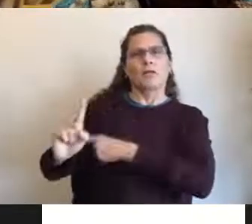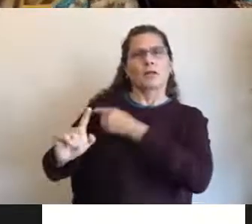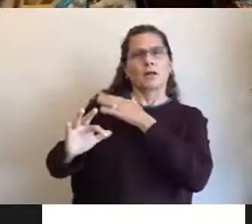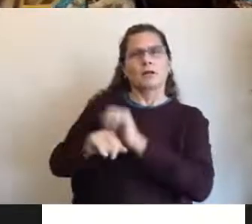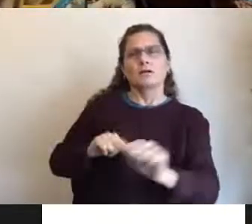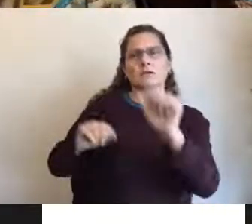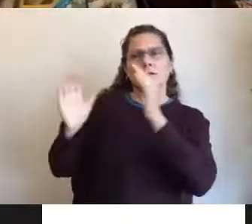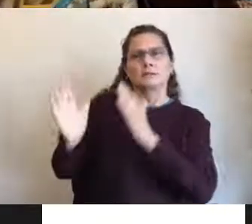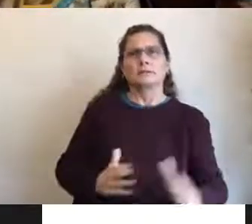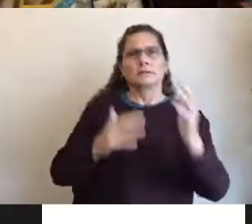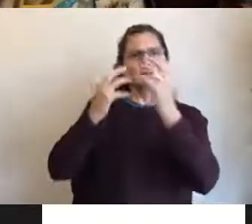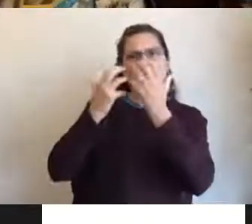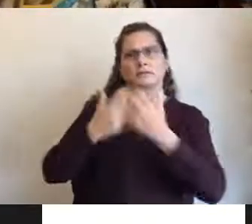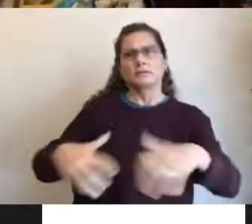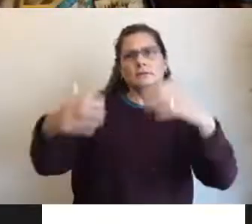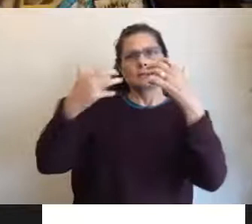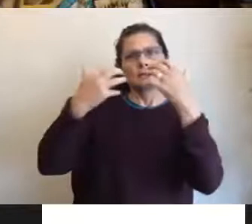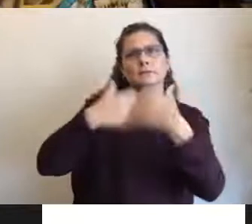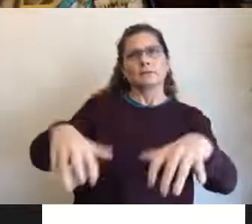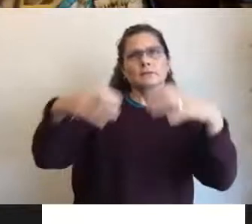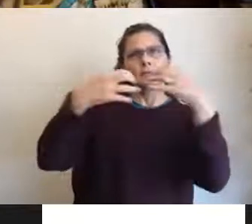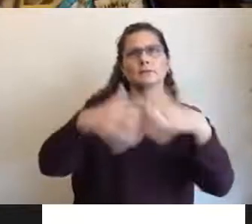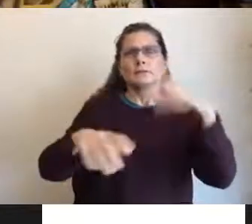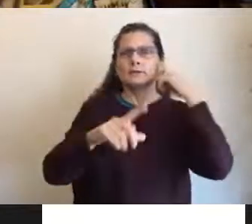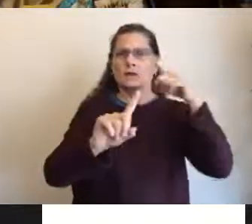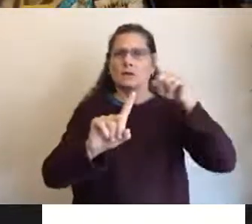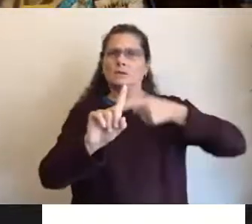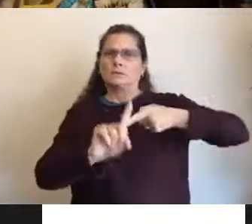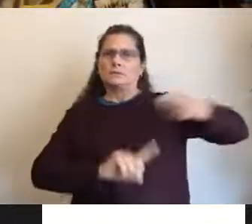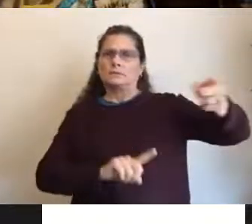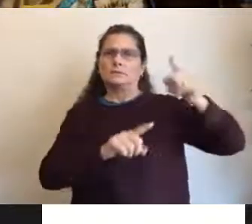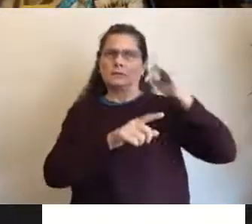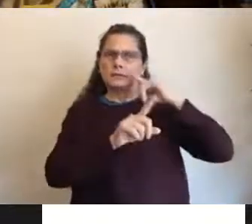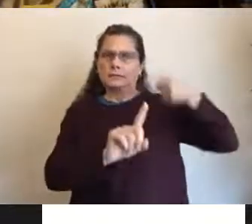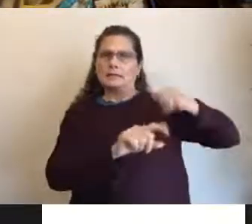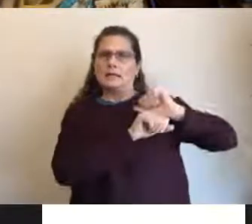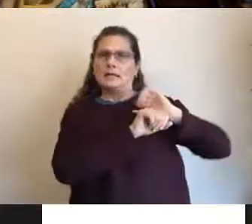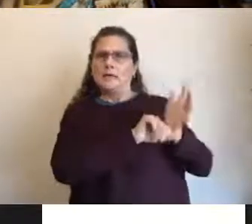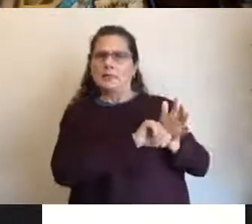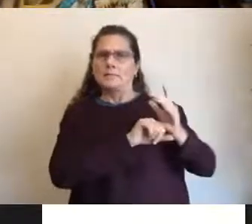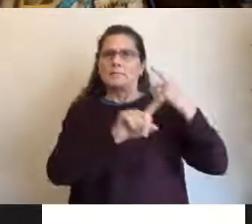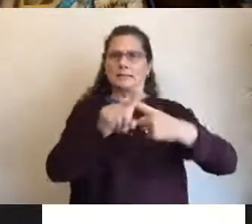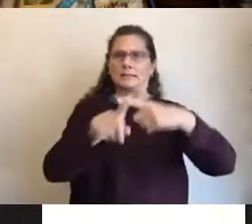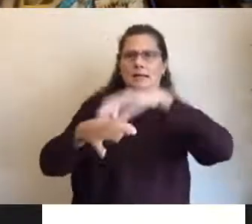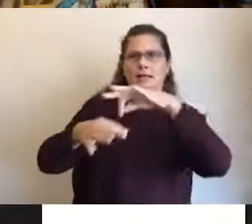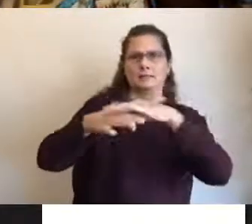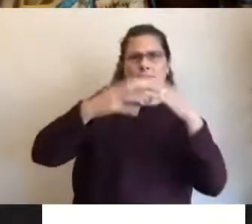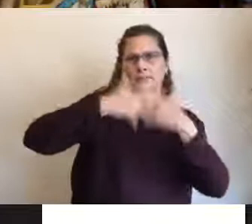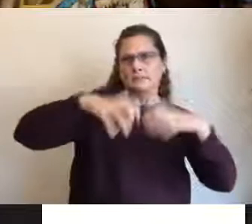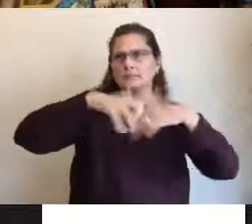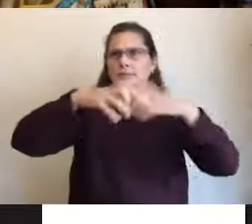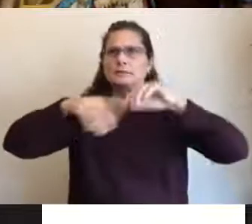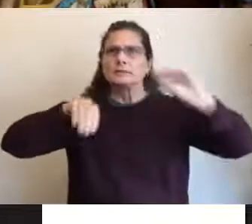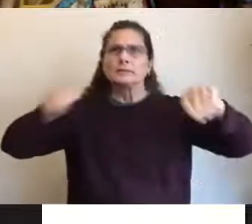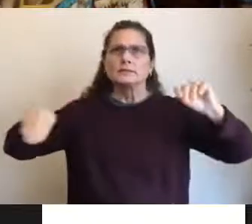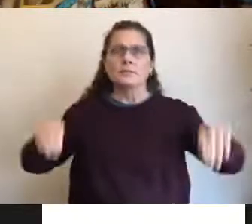pandemic. And so you can see what the advantage is when you've got a little lead time, which we did when you compare it to what happened in April as to what happened in